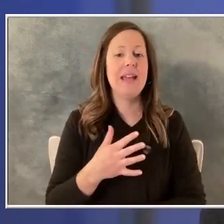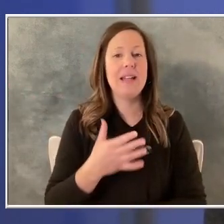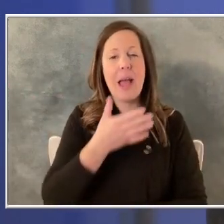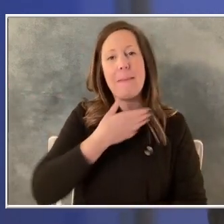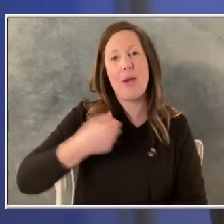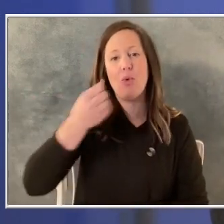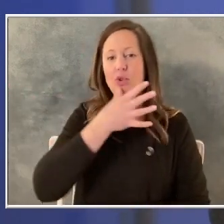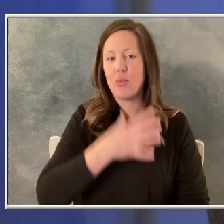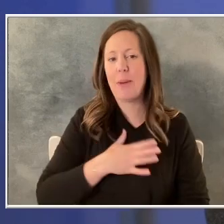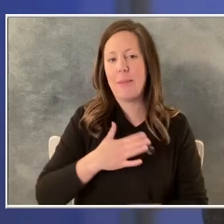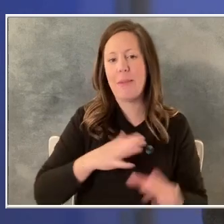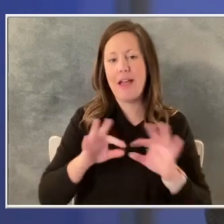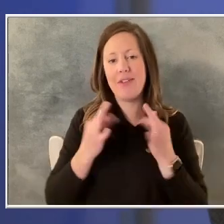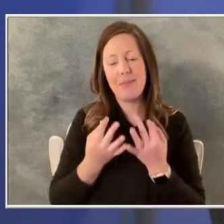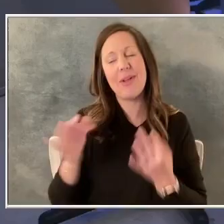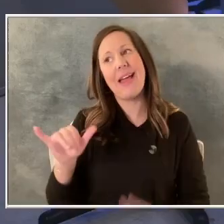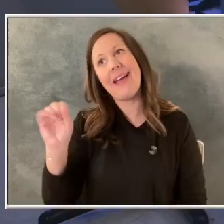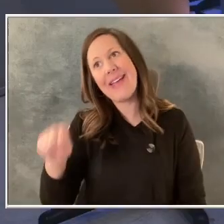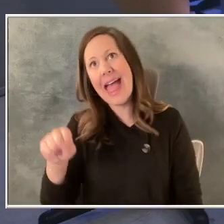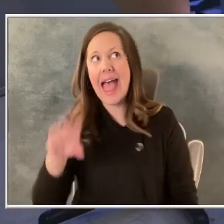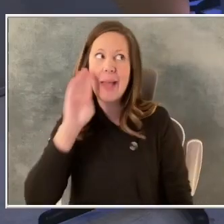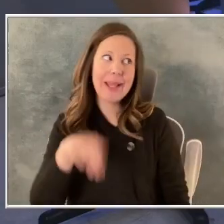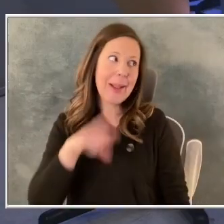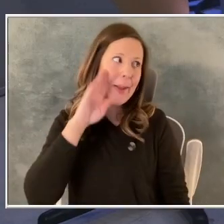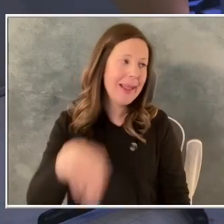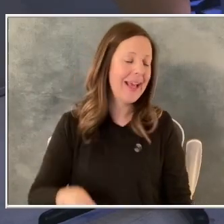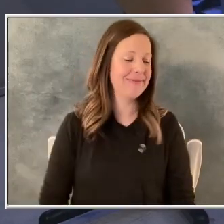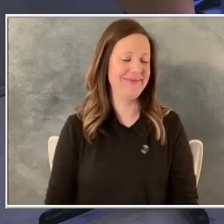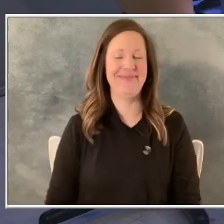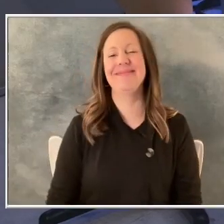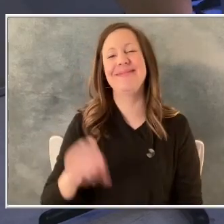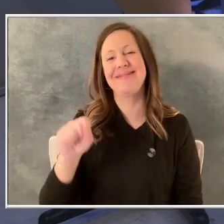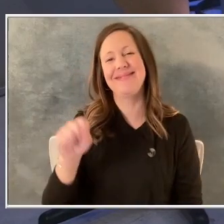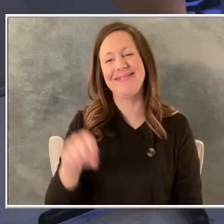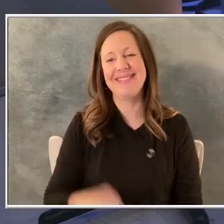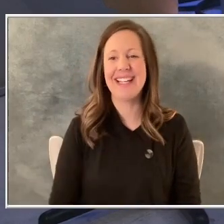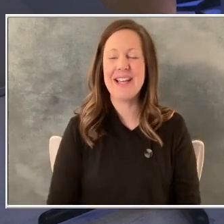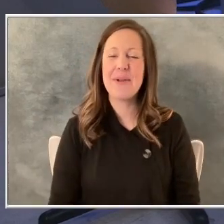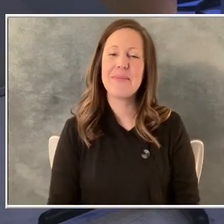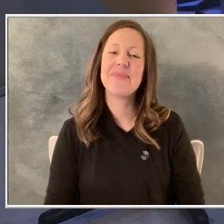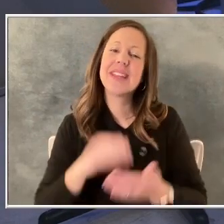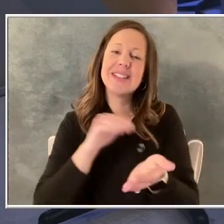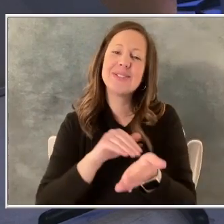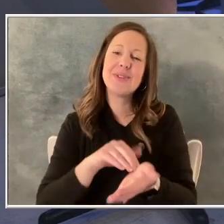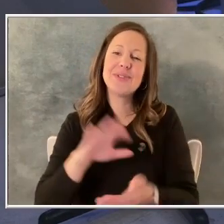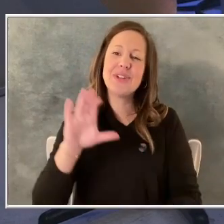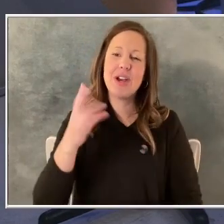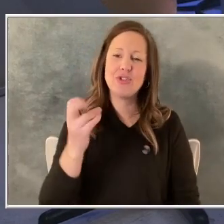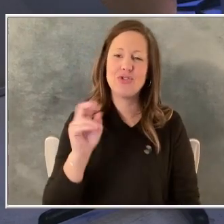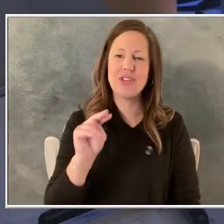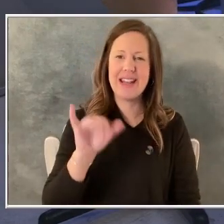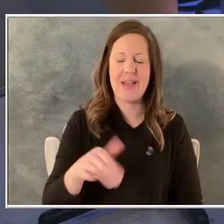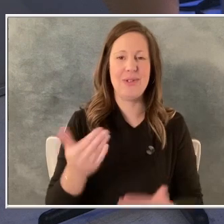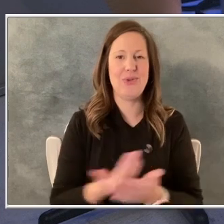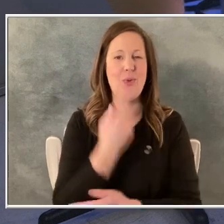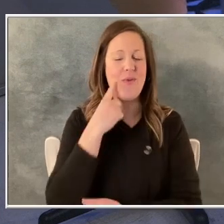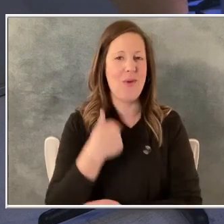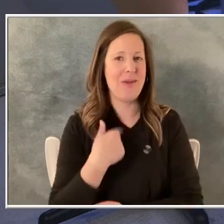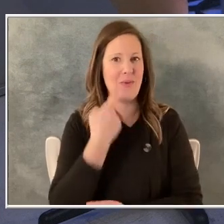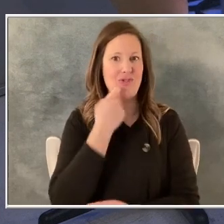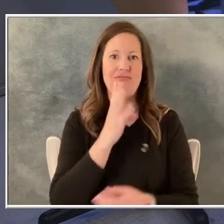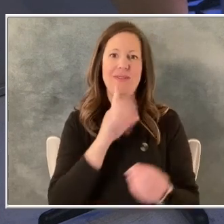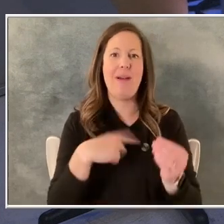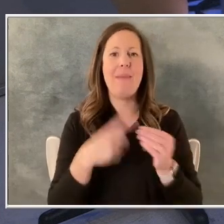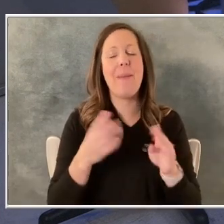now you know. Yeah. Now you know how we feel. I like that. Yeah. Dr. Chen, so that was new to me. We were just talking about this actually before we went on